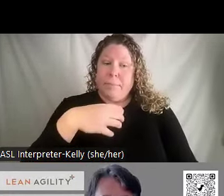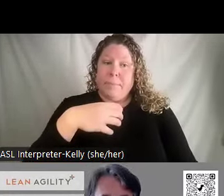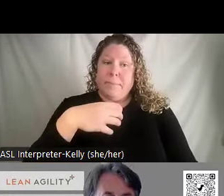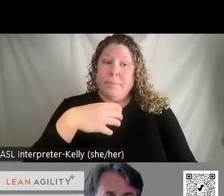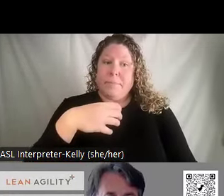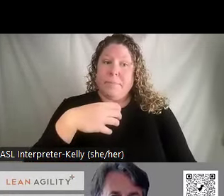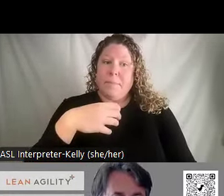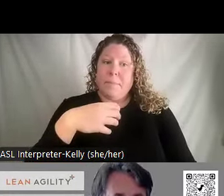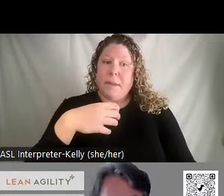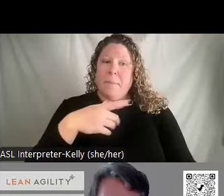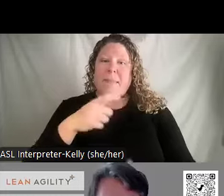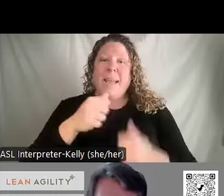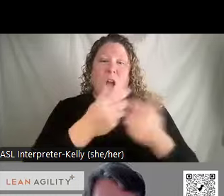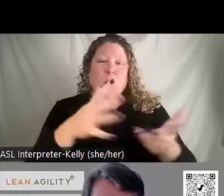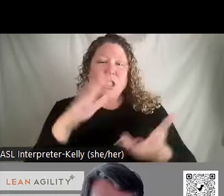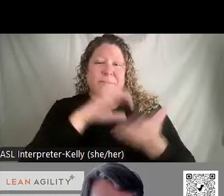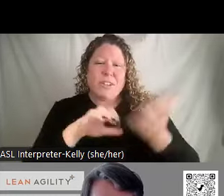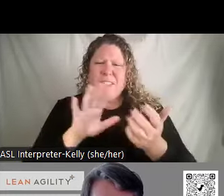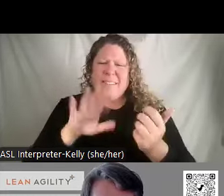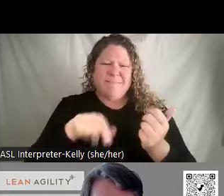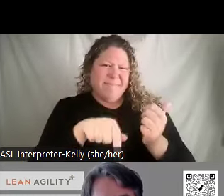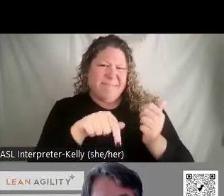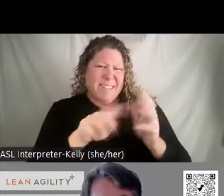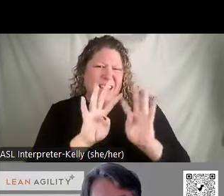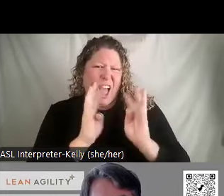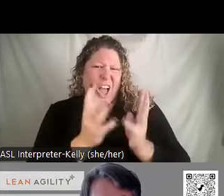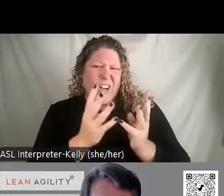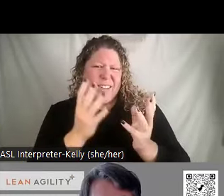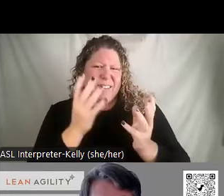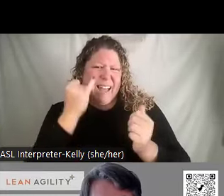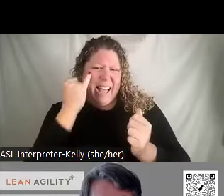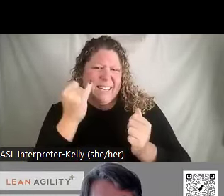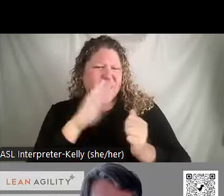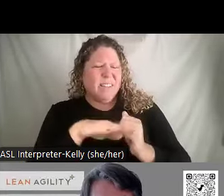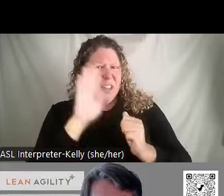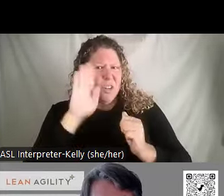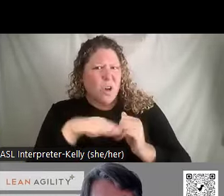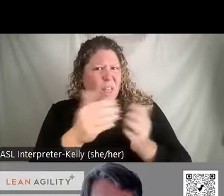basically, this huddle meeting idea, that new state law they